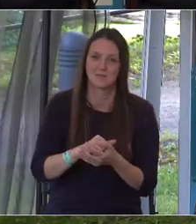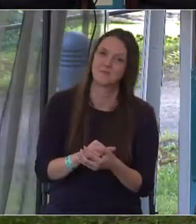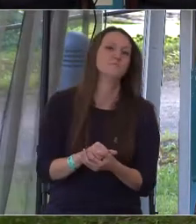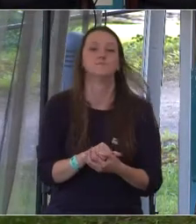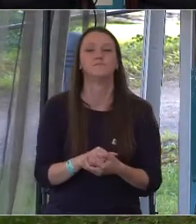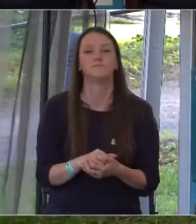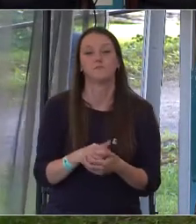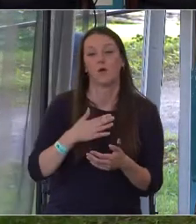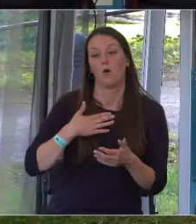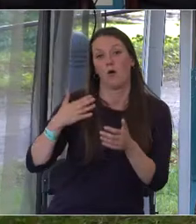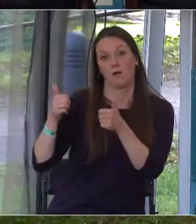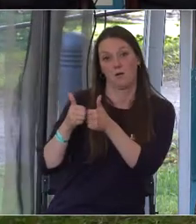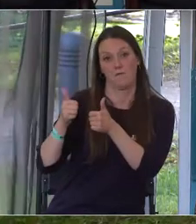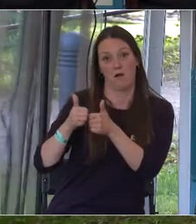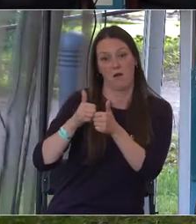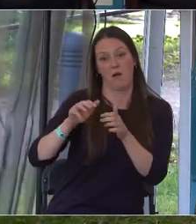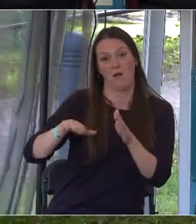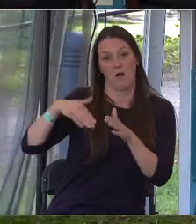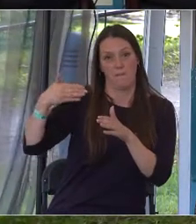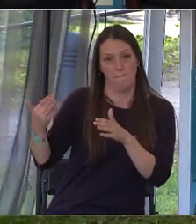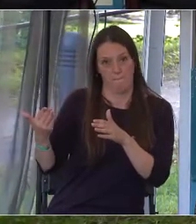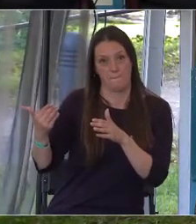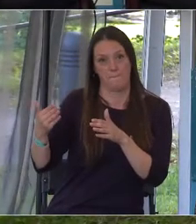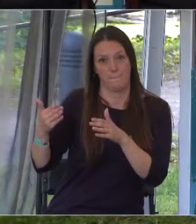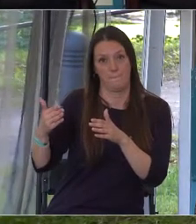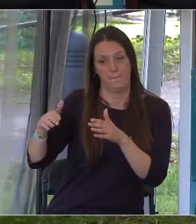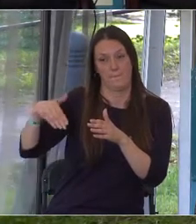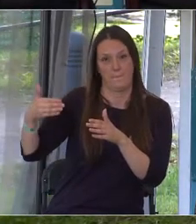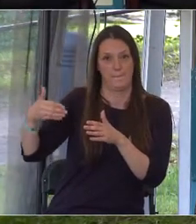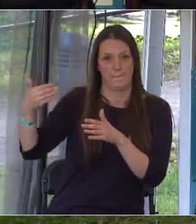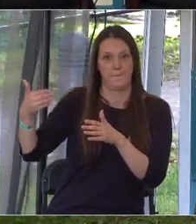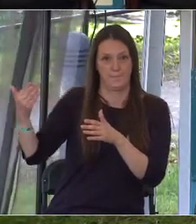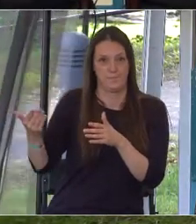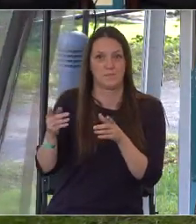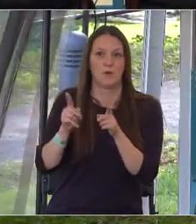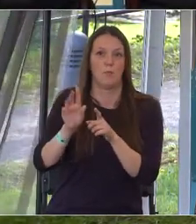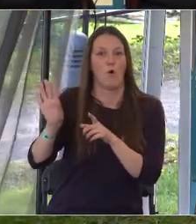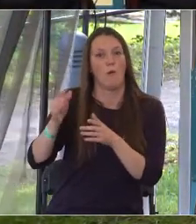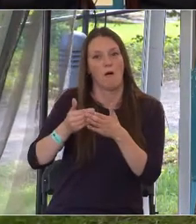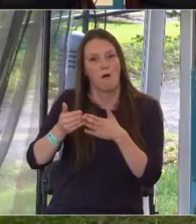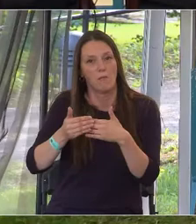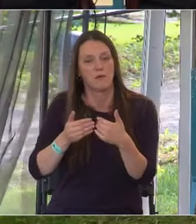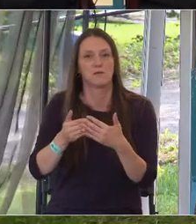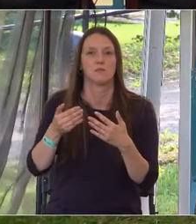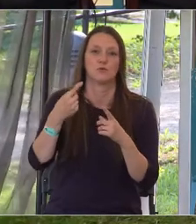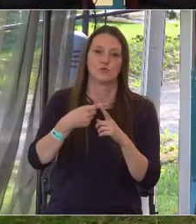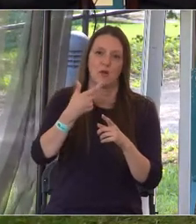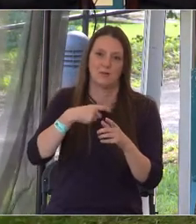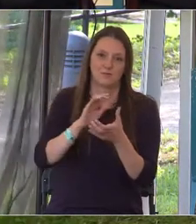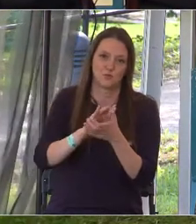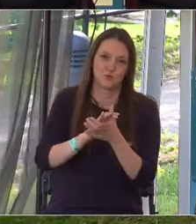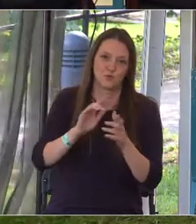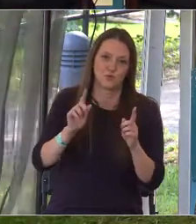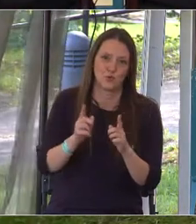To my right, and we'll go through what English's speciality is, and we will do this as well. To my